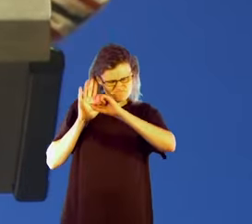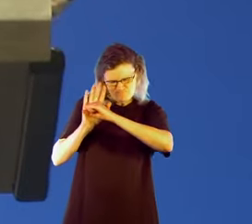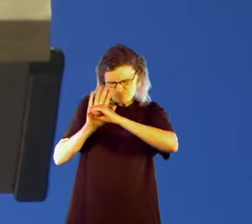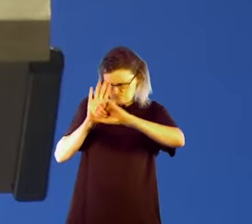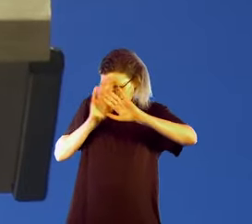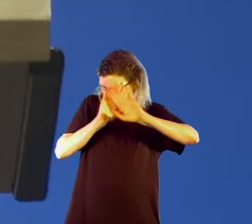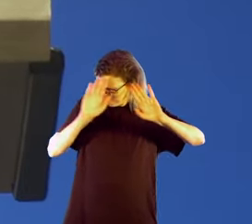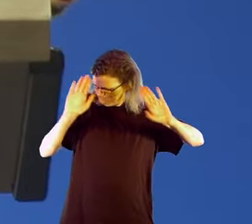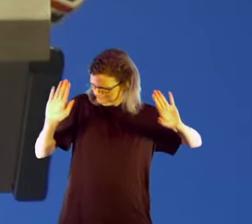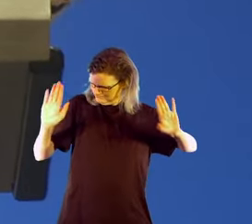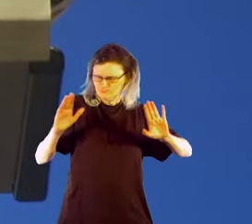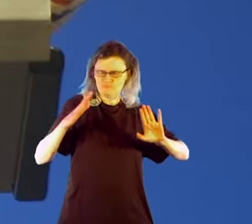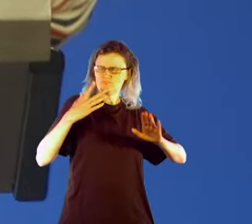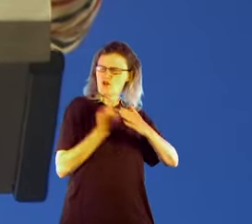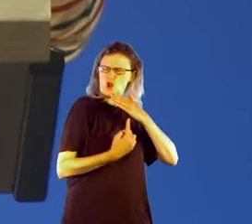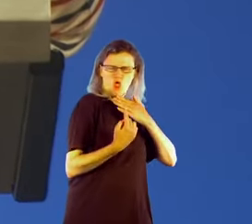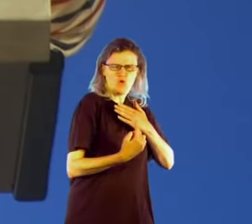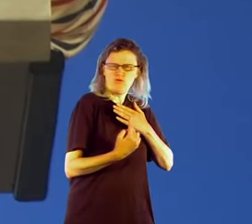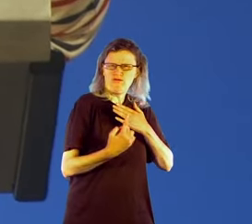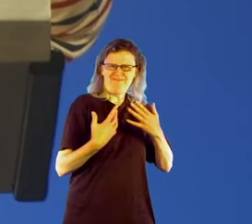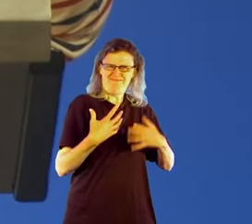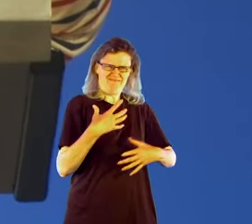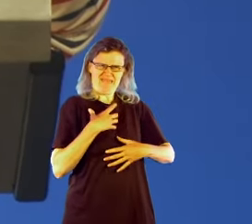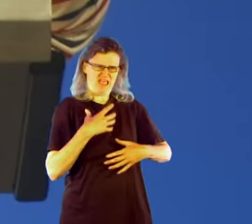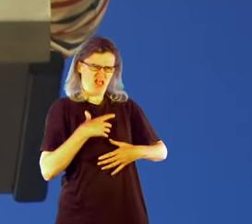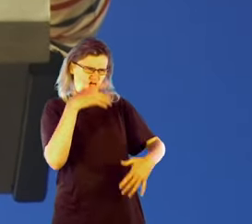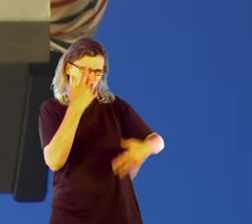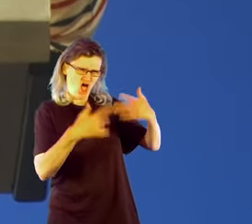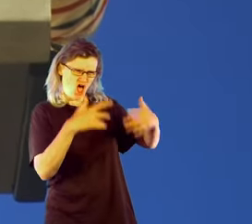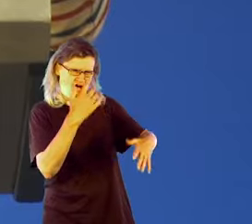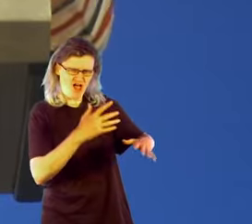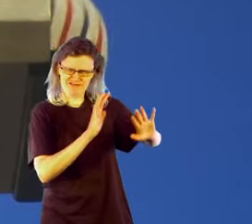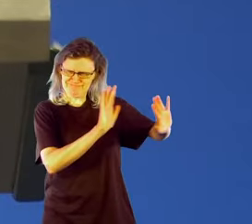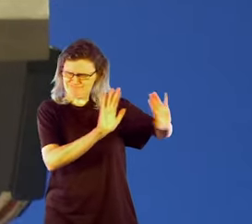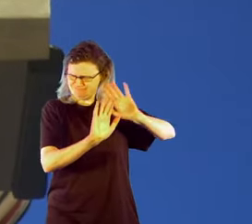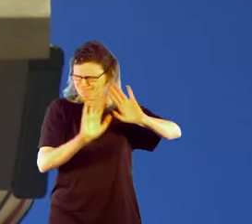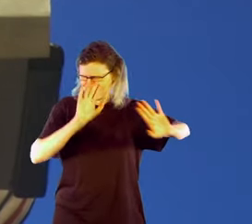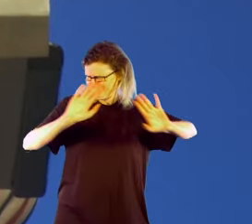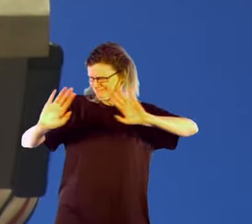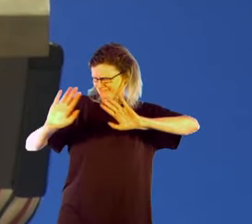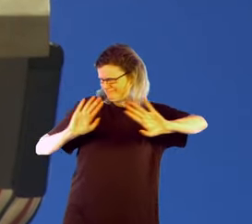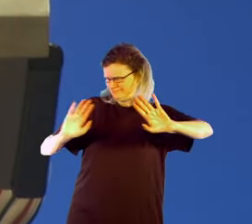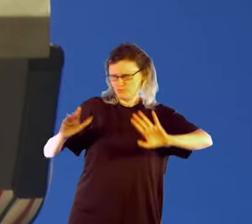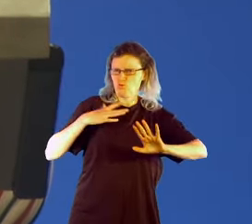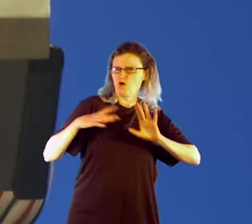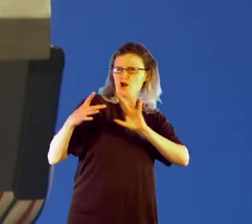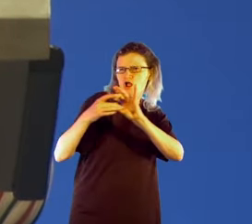that we never have to fear the hurt that can come from someone close to us.